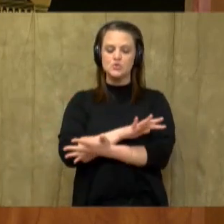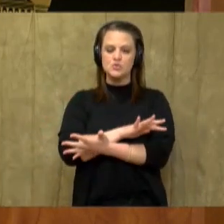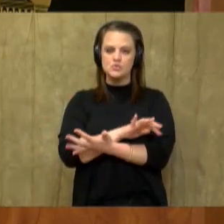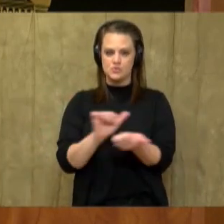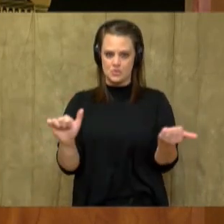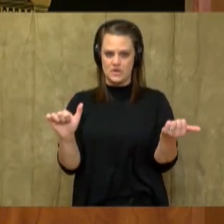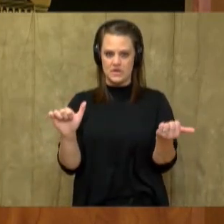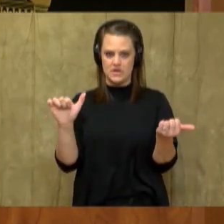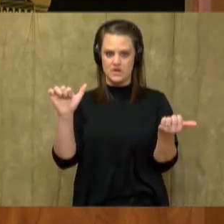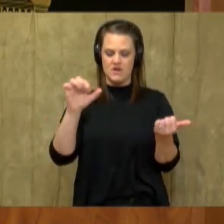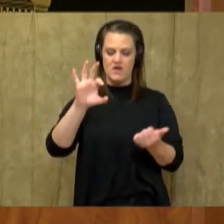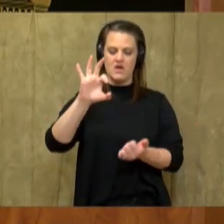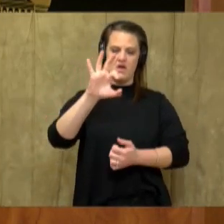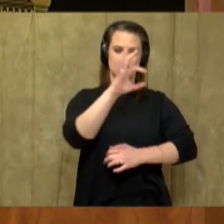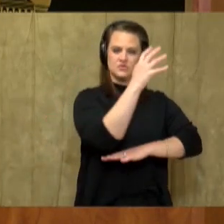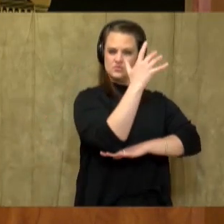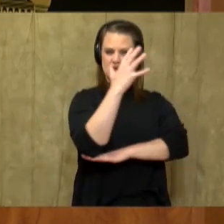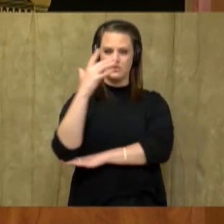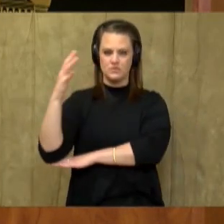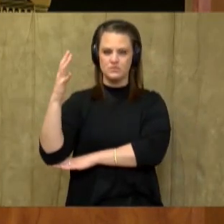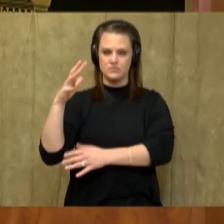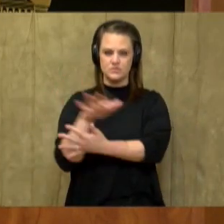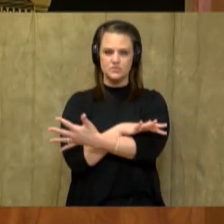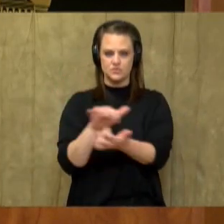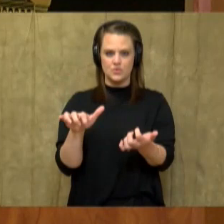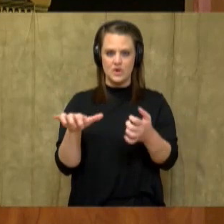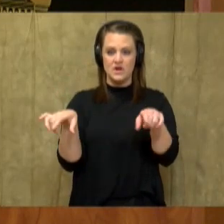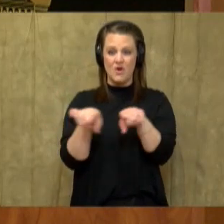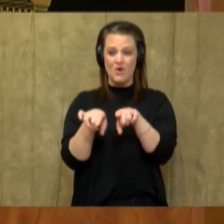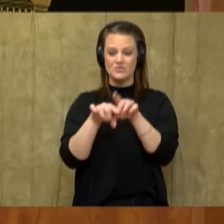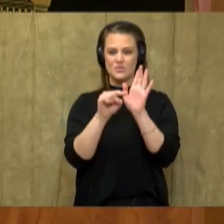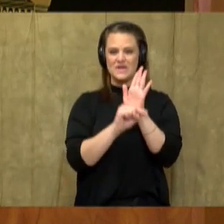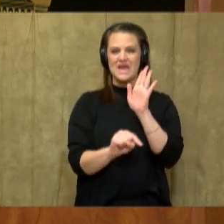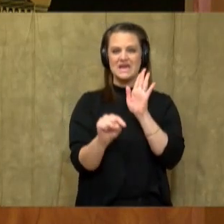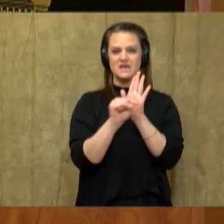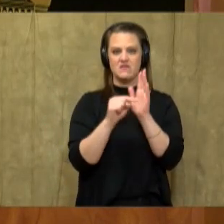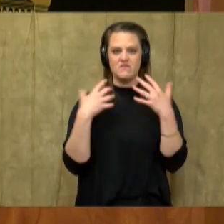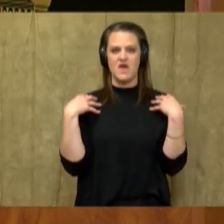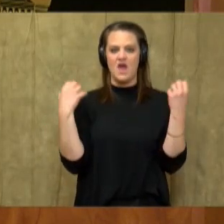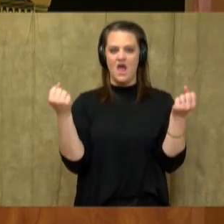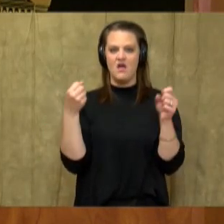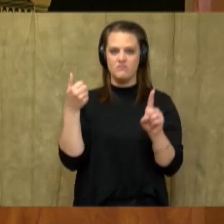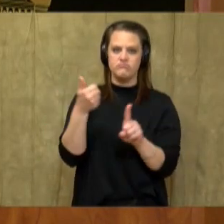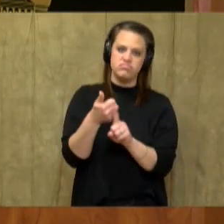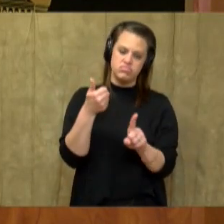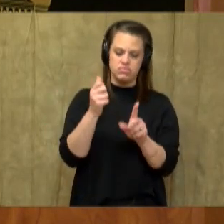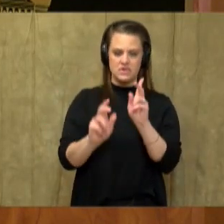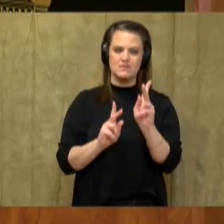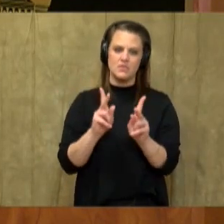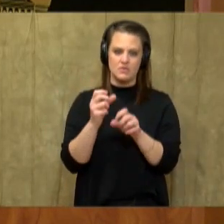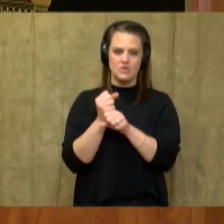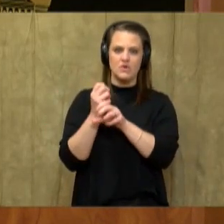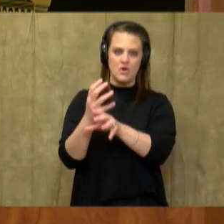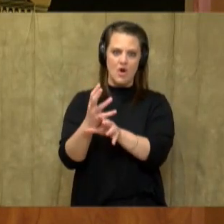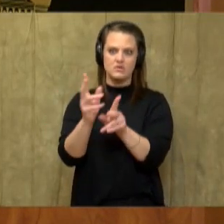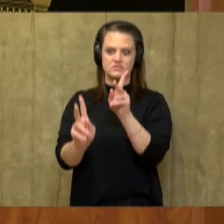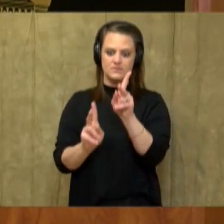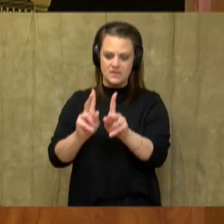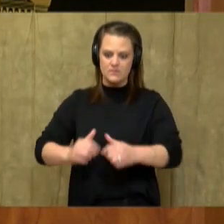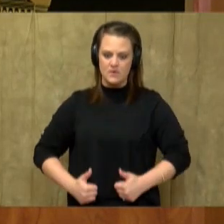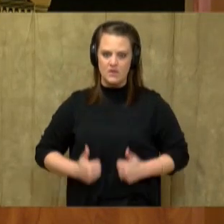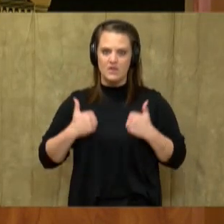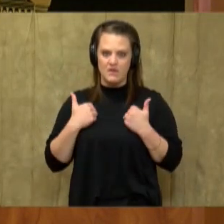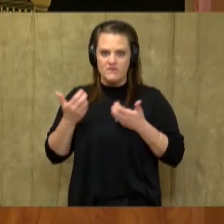the forest and the jungles, but also it has a negative health impact on people. The civilians living in